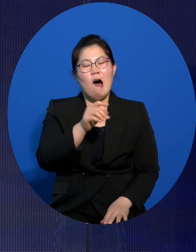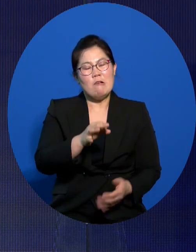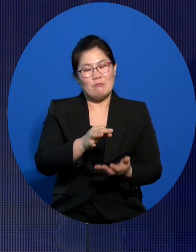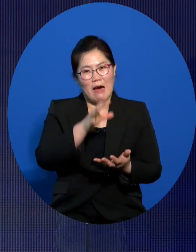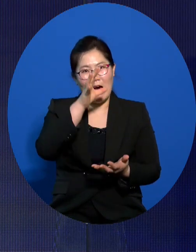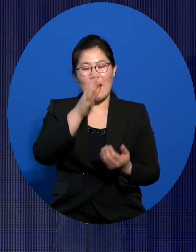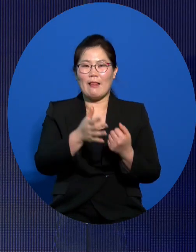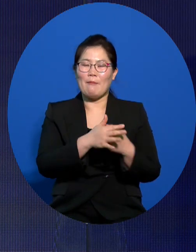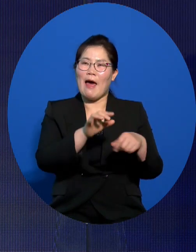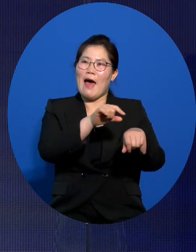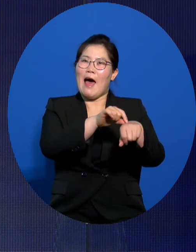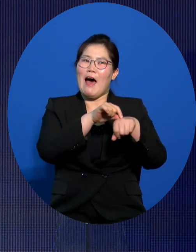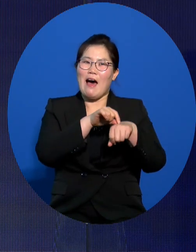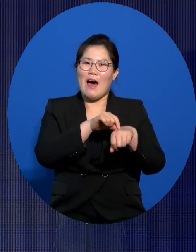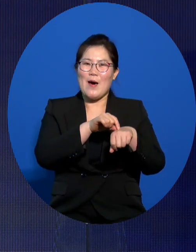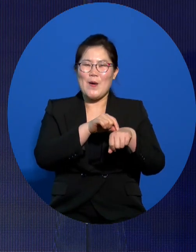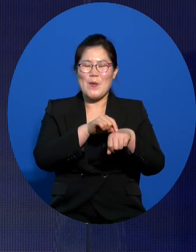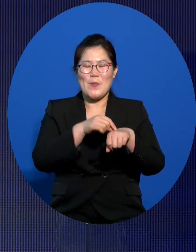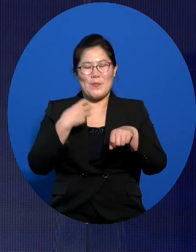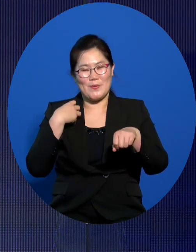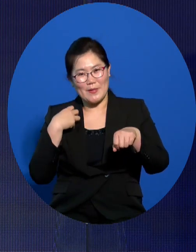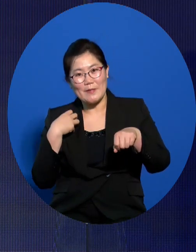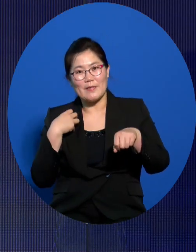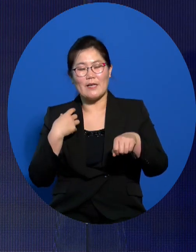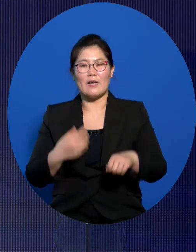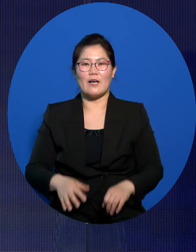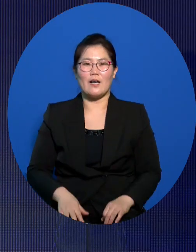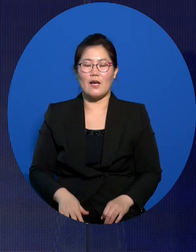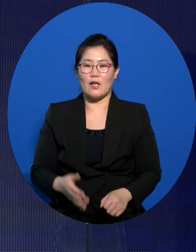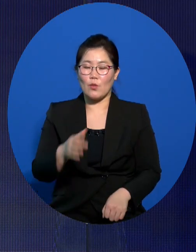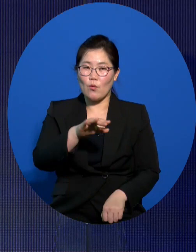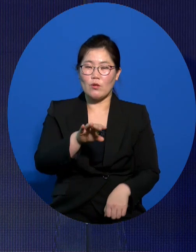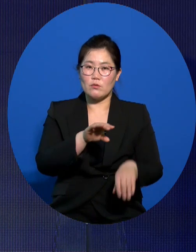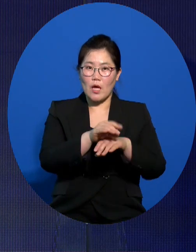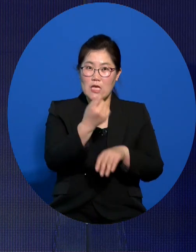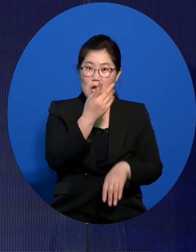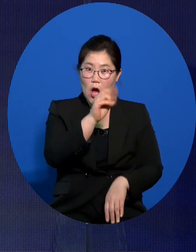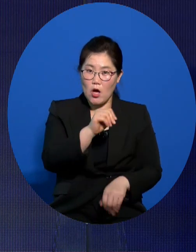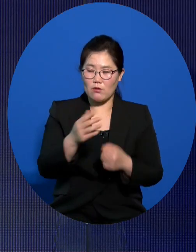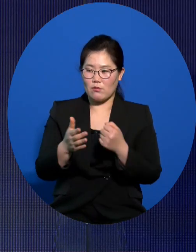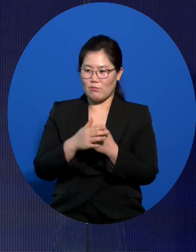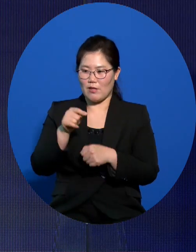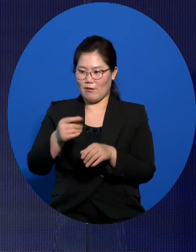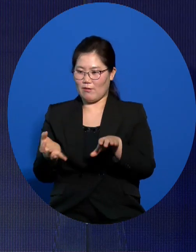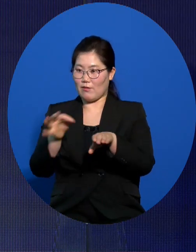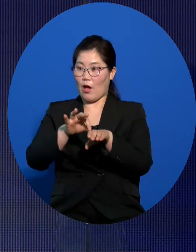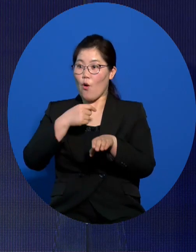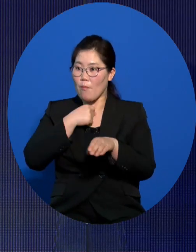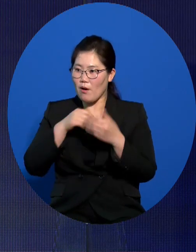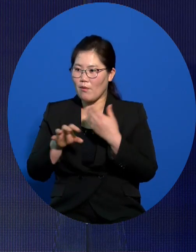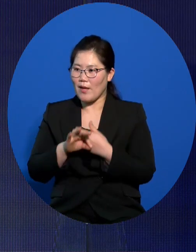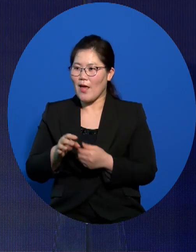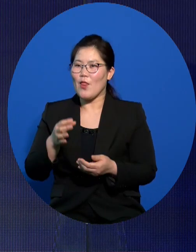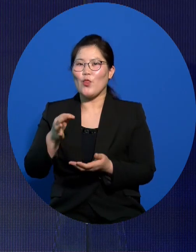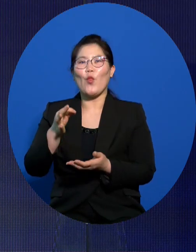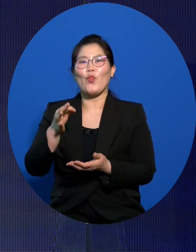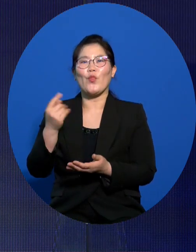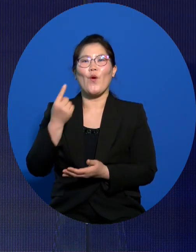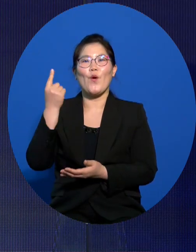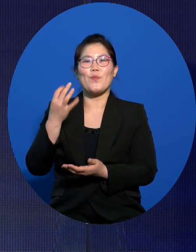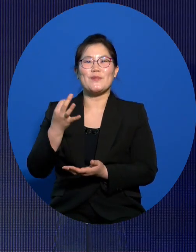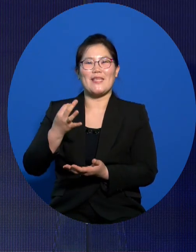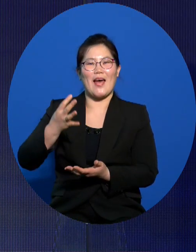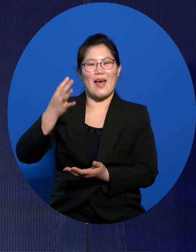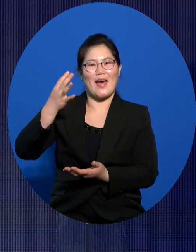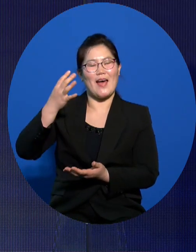and one vehicle costs more than 100 million won. So because the cab itself